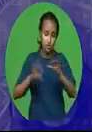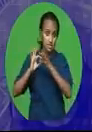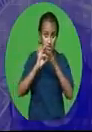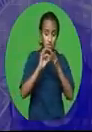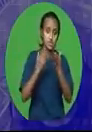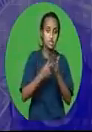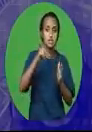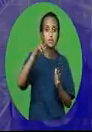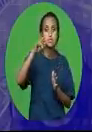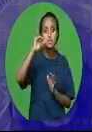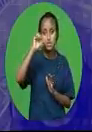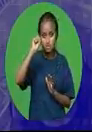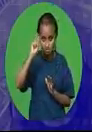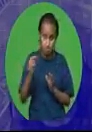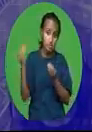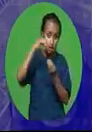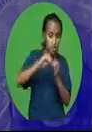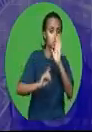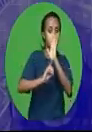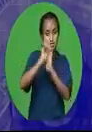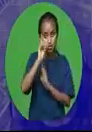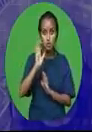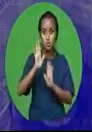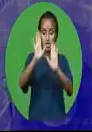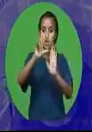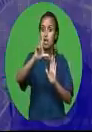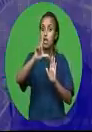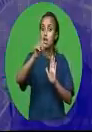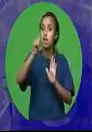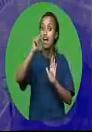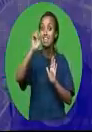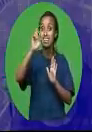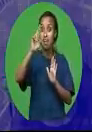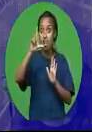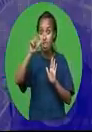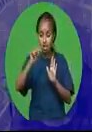these prisms. Also, develop their lateral surfaces.